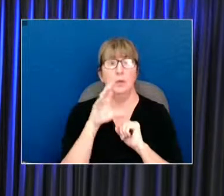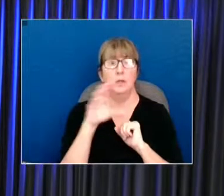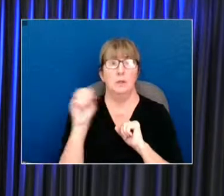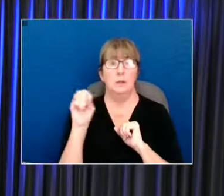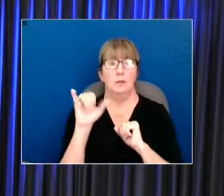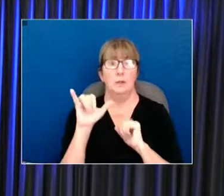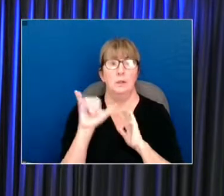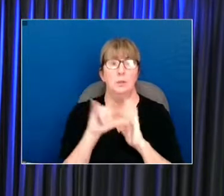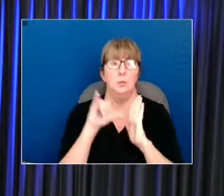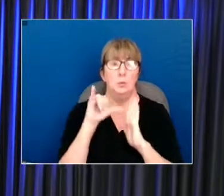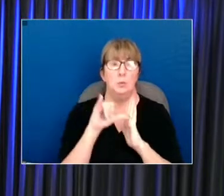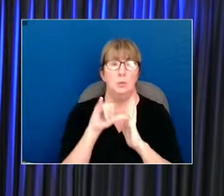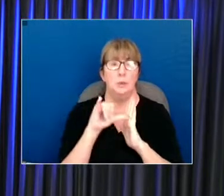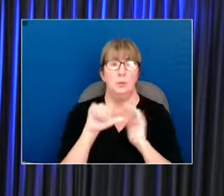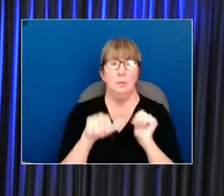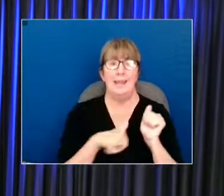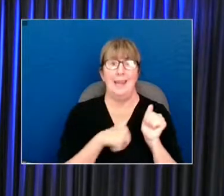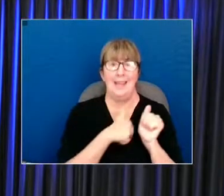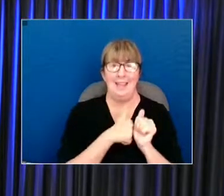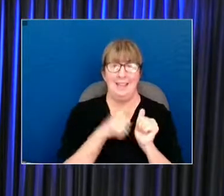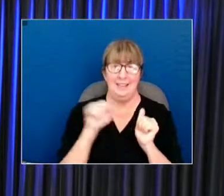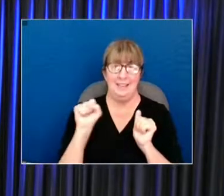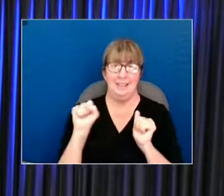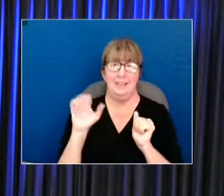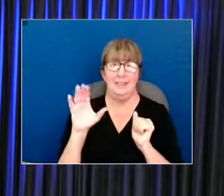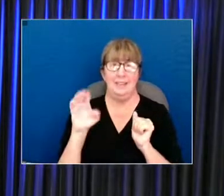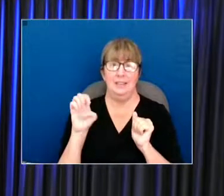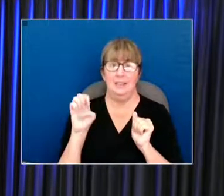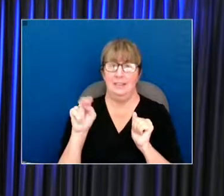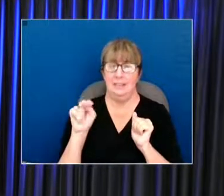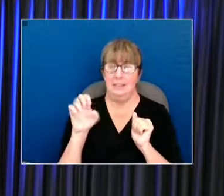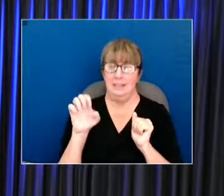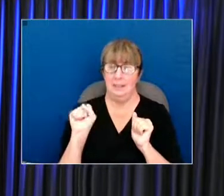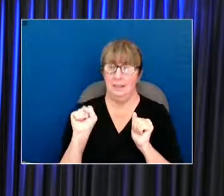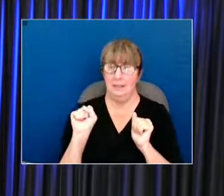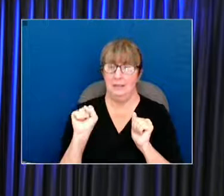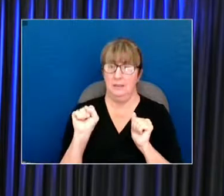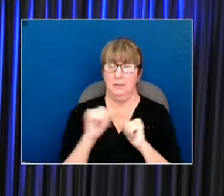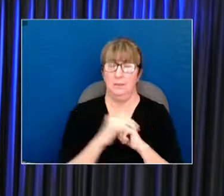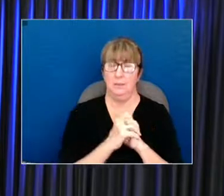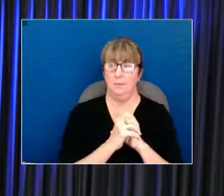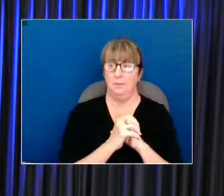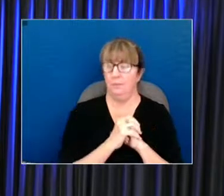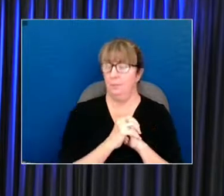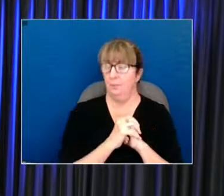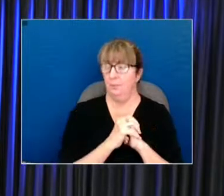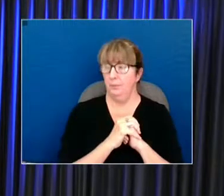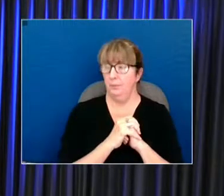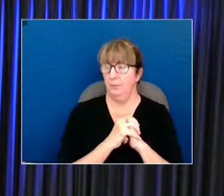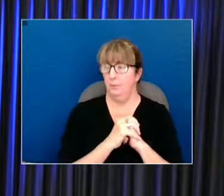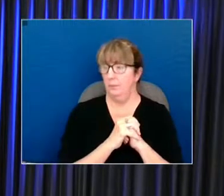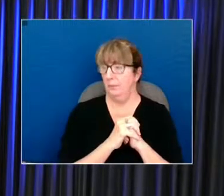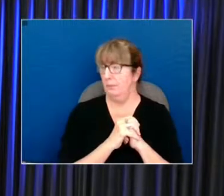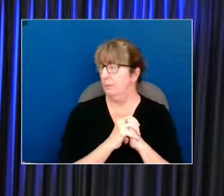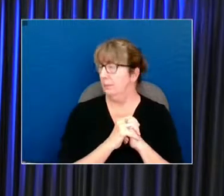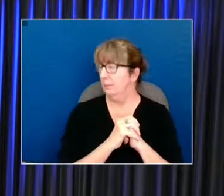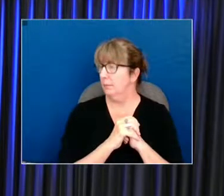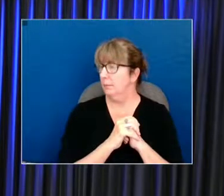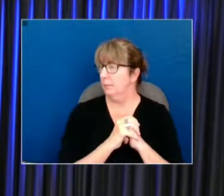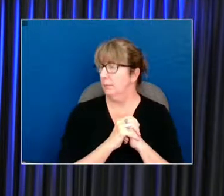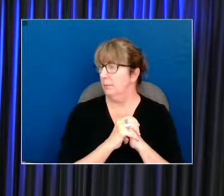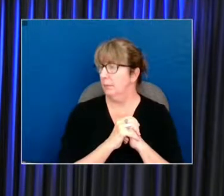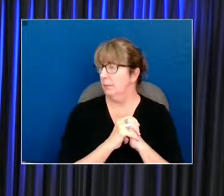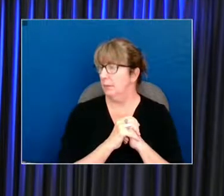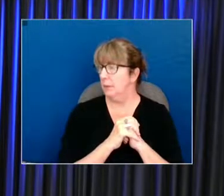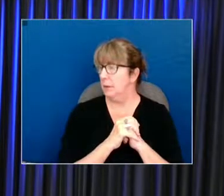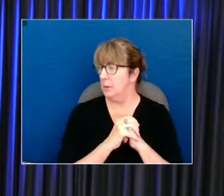channel behind the scenes. Yes, it's coming through. It shows live. It shows that the stream is